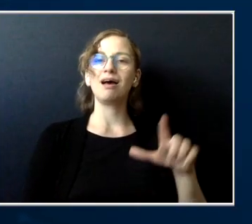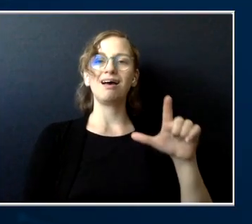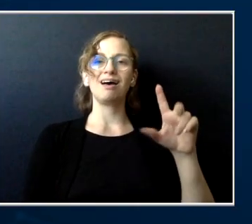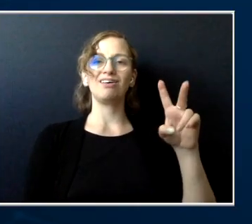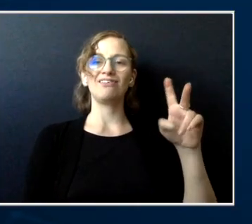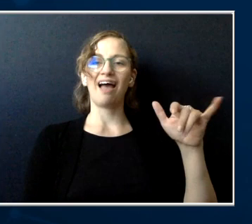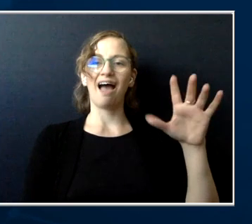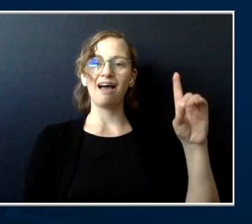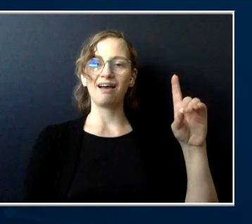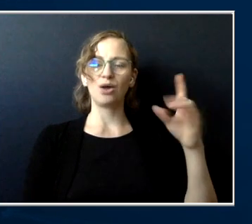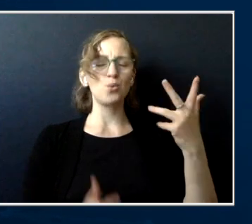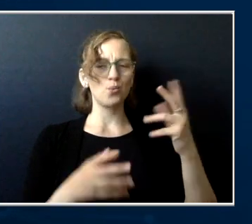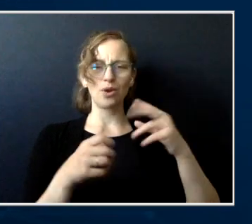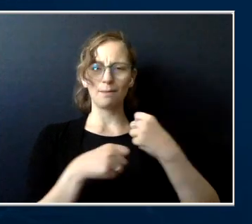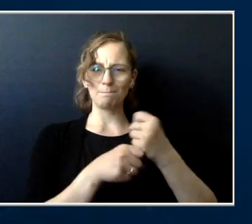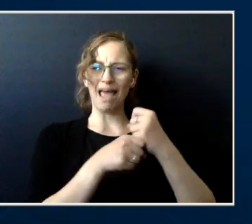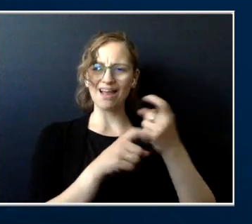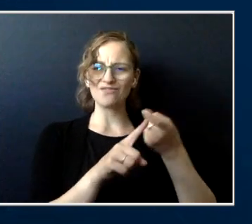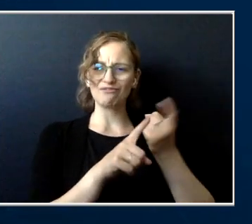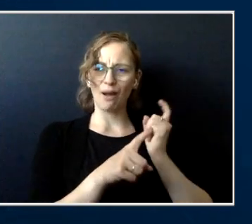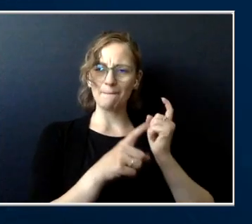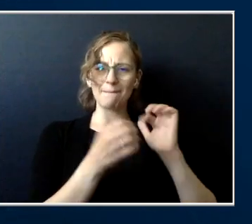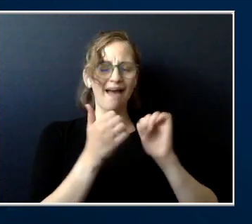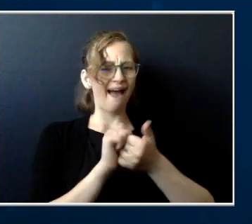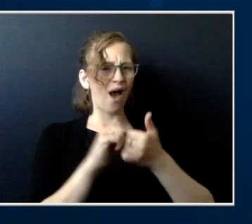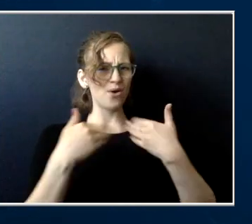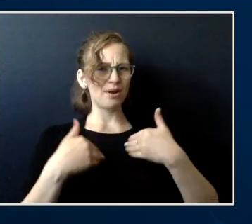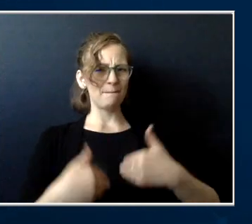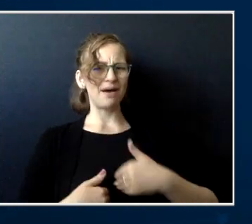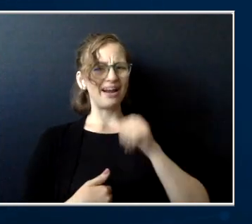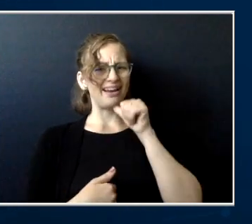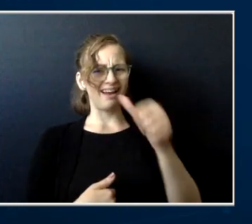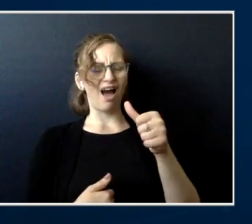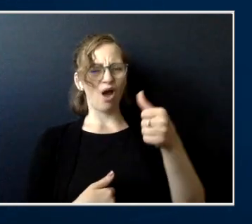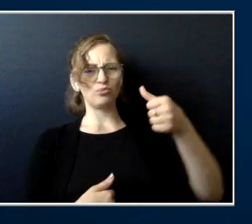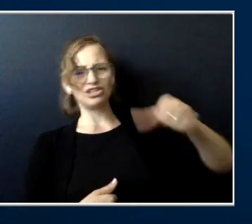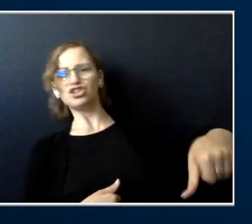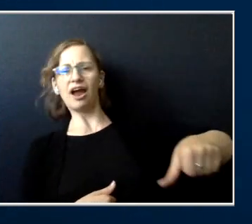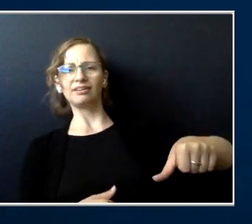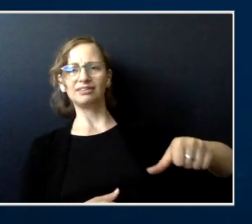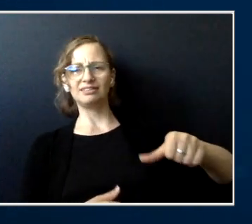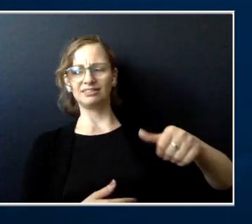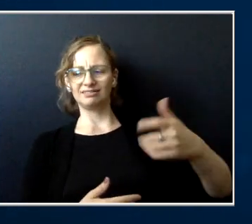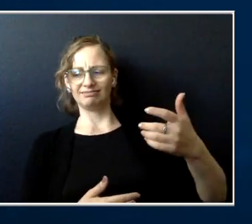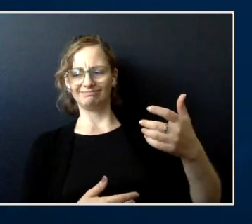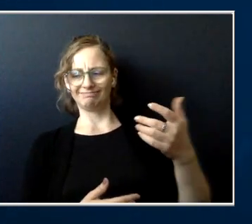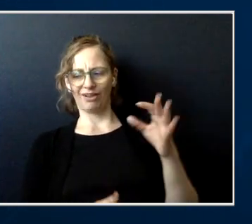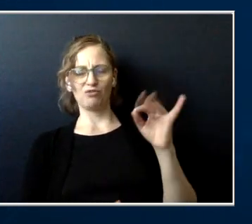and how does the body not reject a foreign object placed inside it?